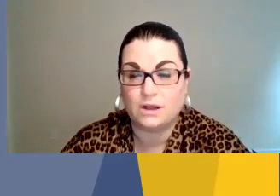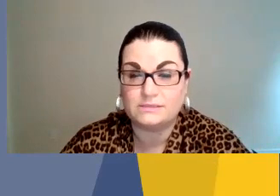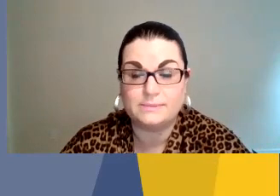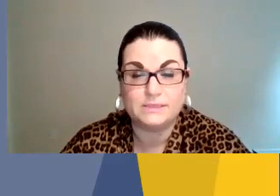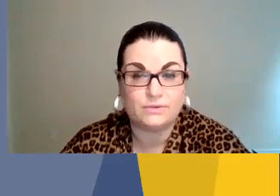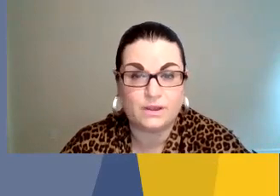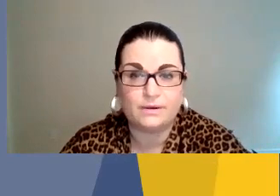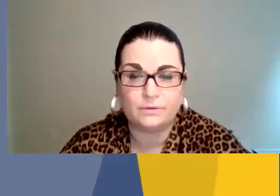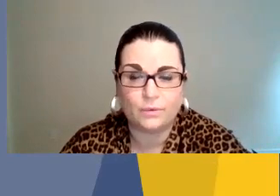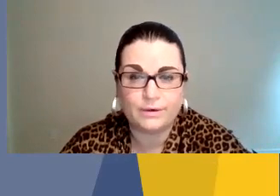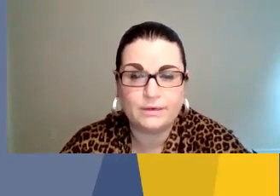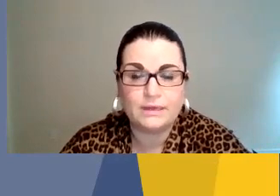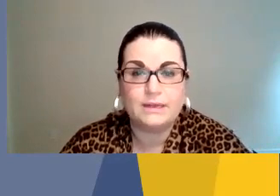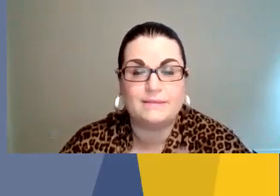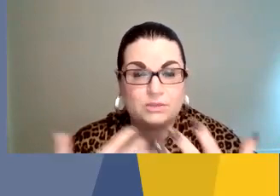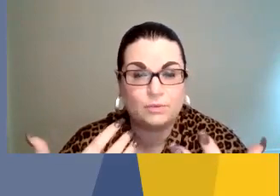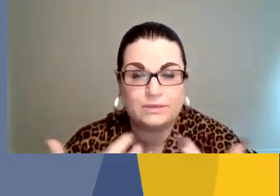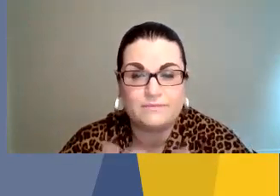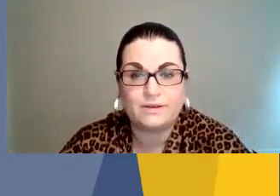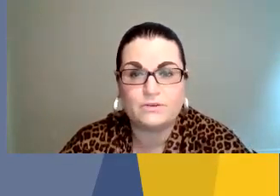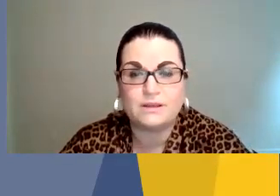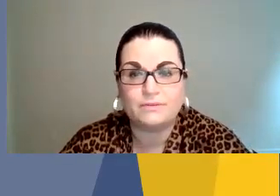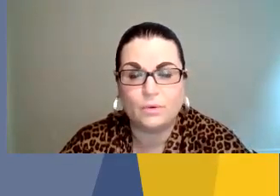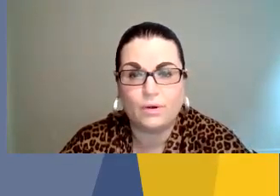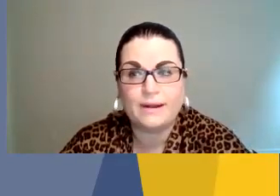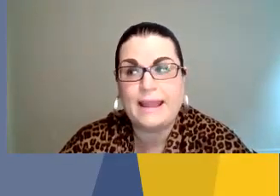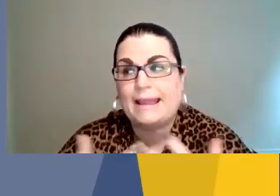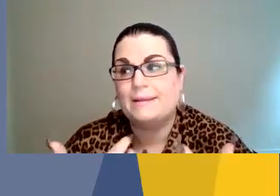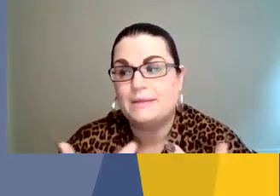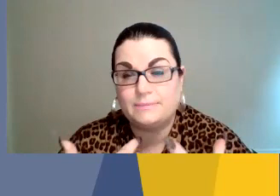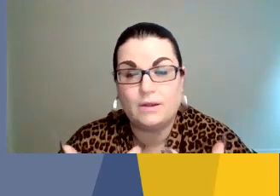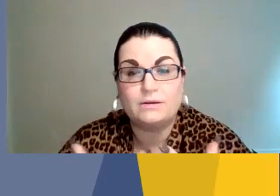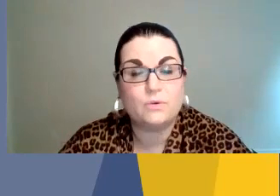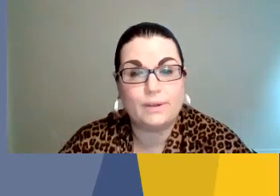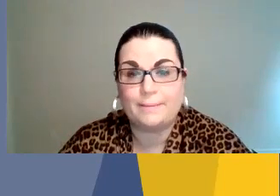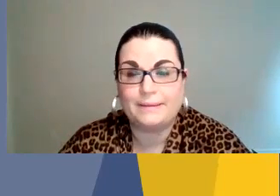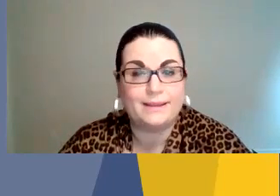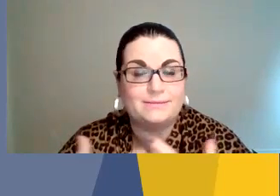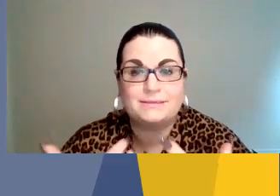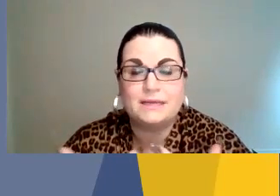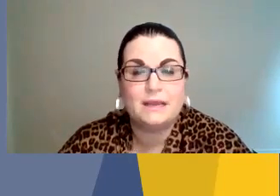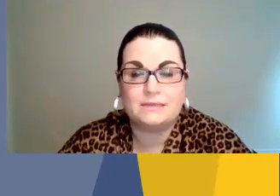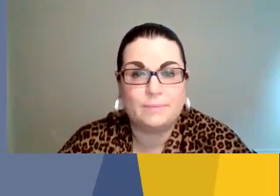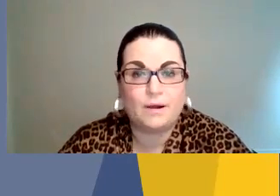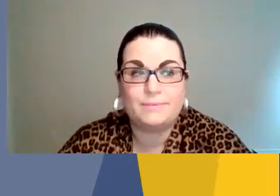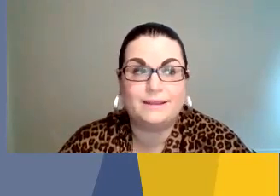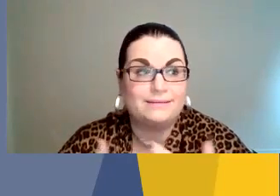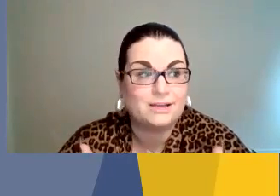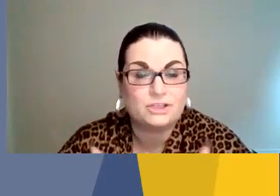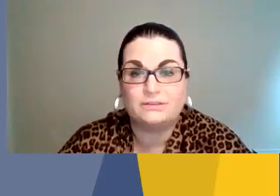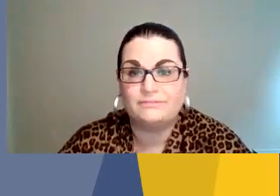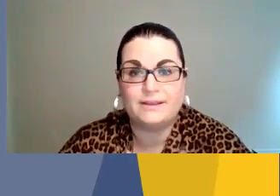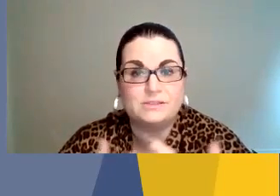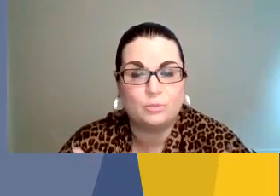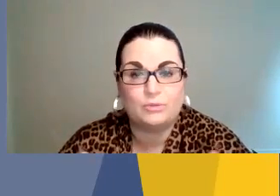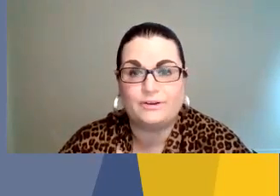It's costly because you have to hire a lawyer unless you want to defend yourself in court. And I mean, to be honest, going up against a department like